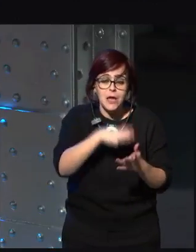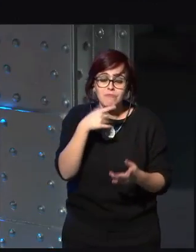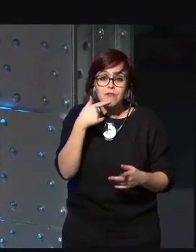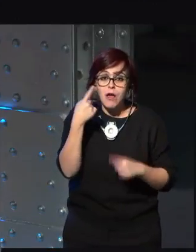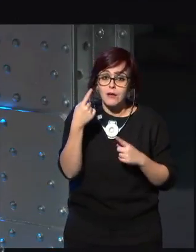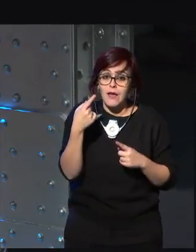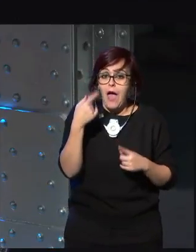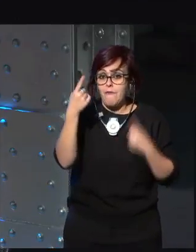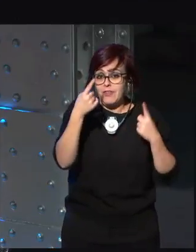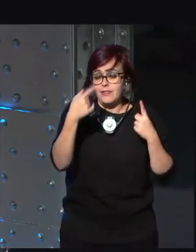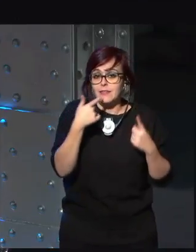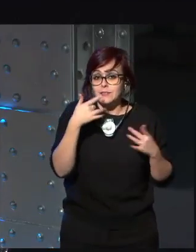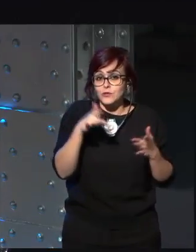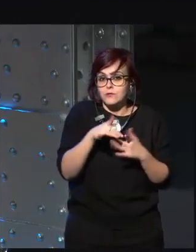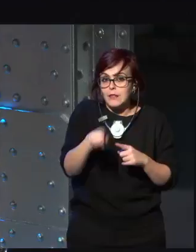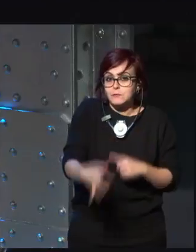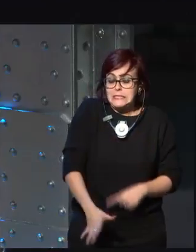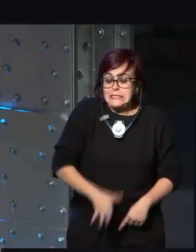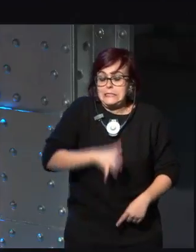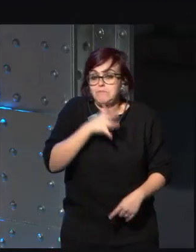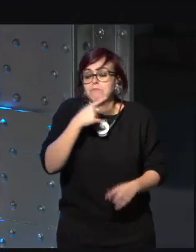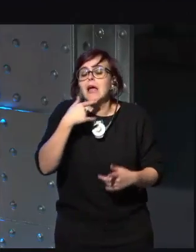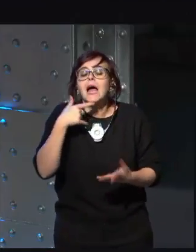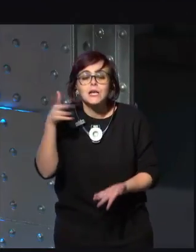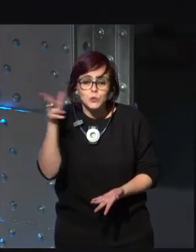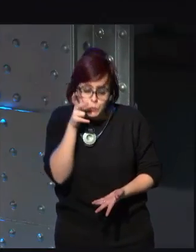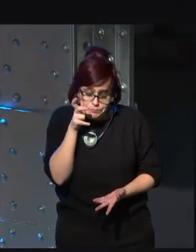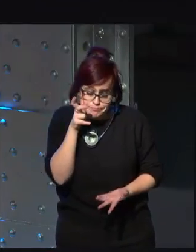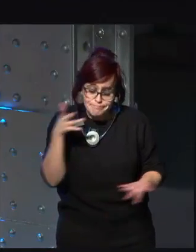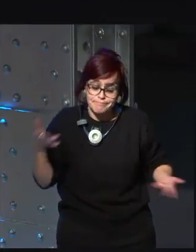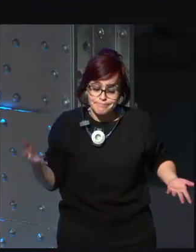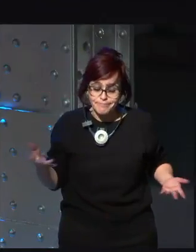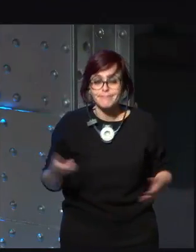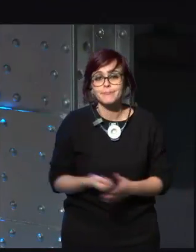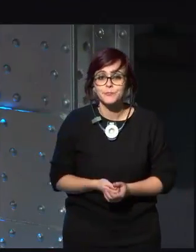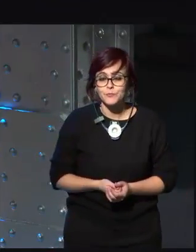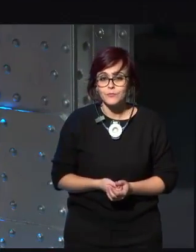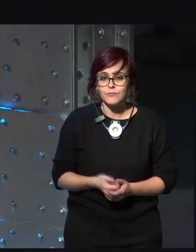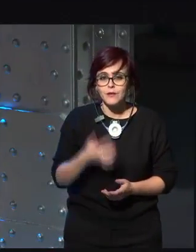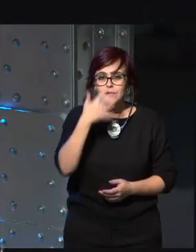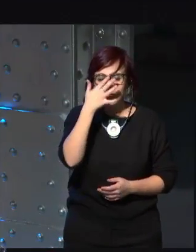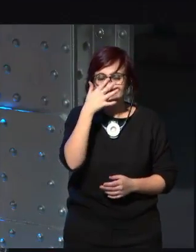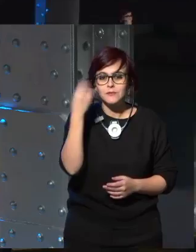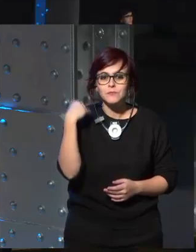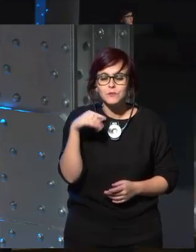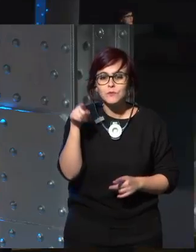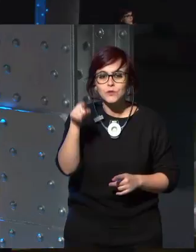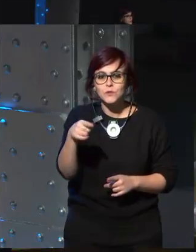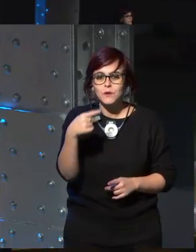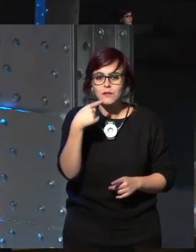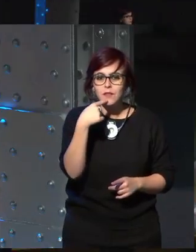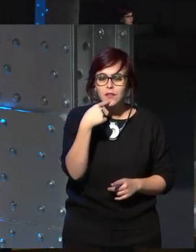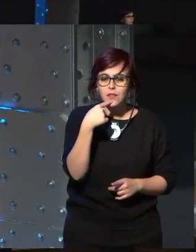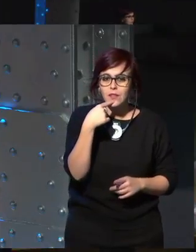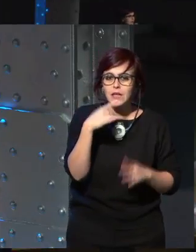something, and I do. So. de alguna forma siempre And the other thing that we say is that the